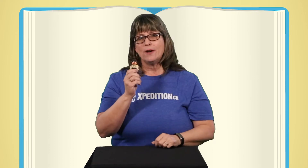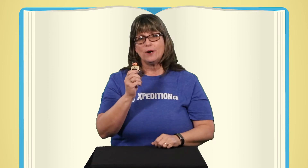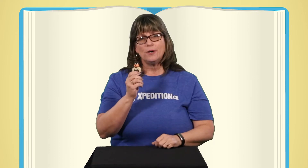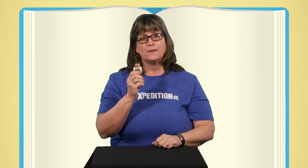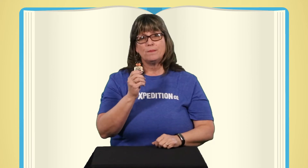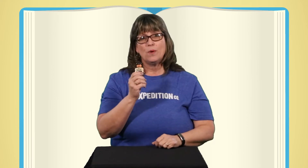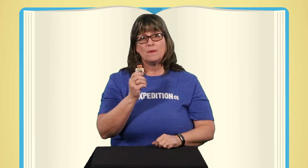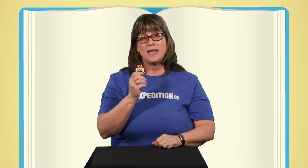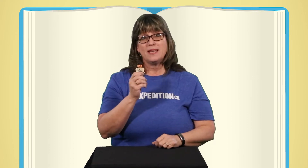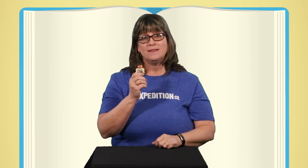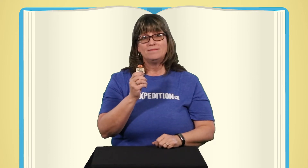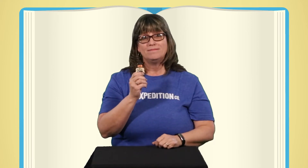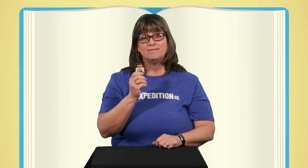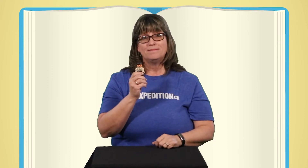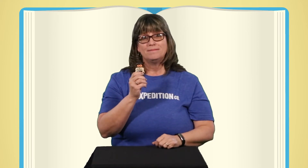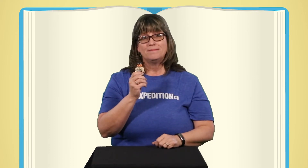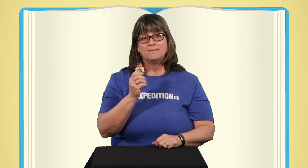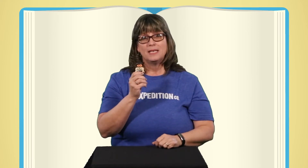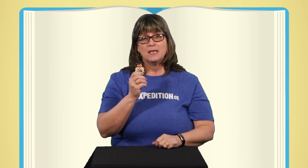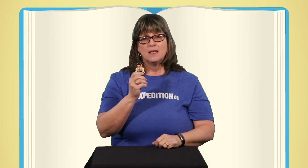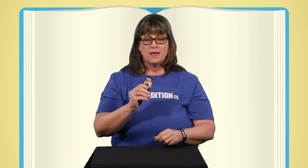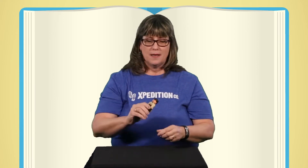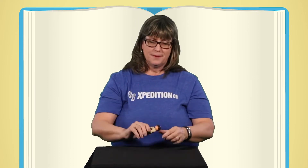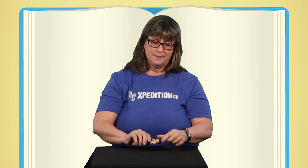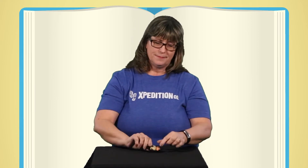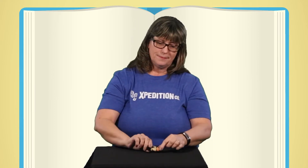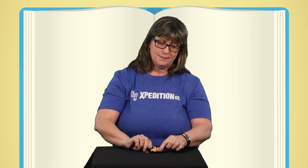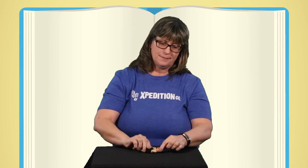and they hurt the poor man.